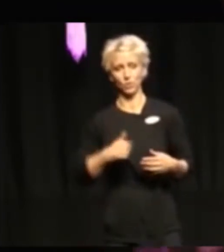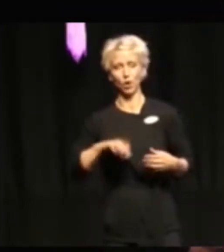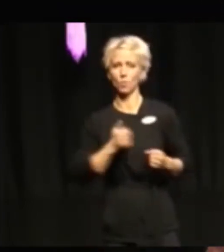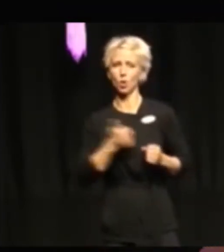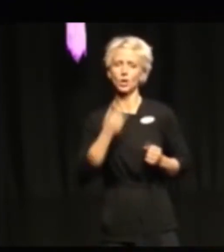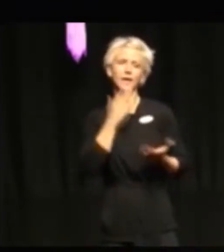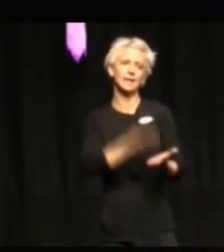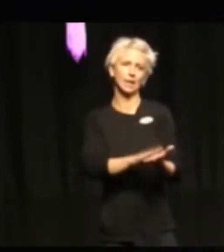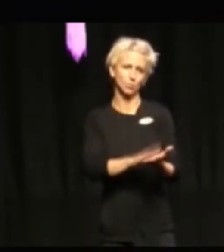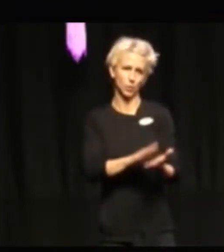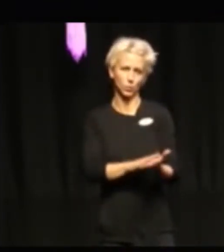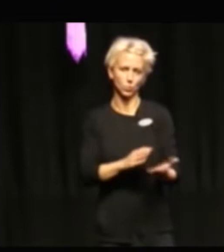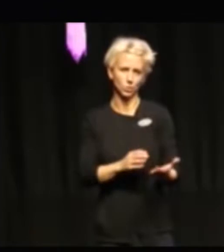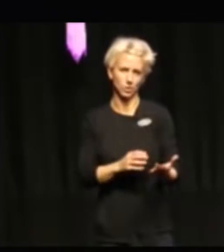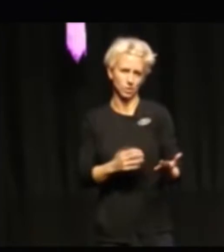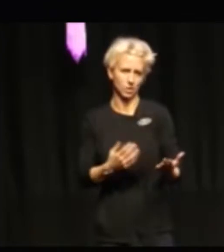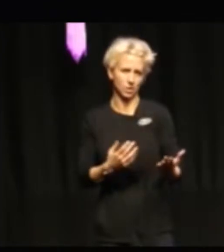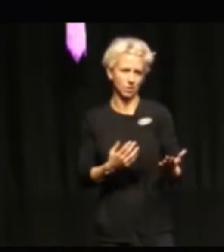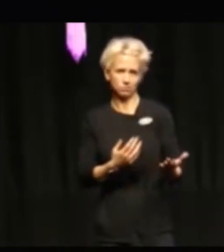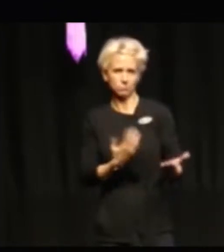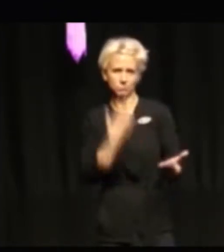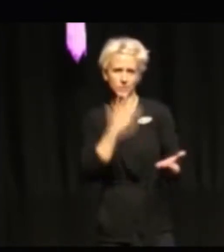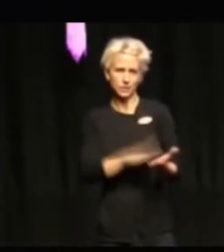a sentence, or they won't. But they are very